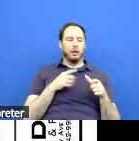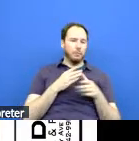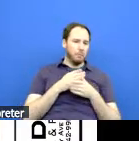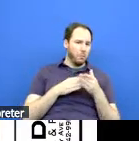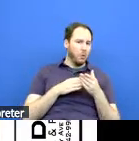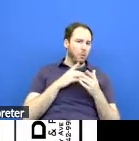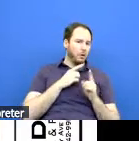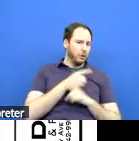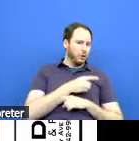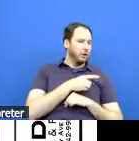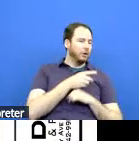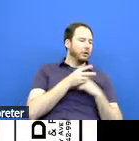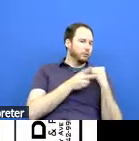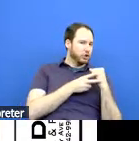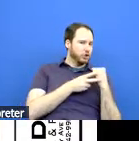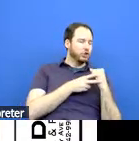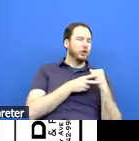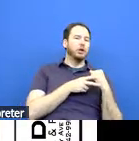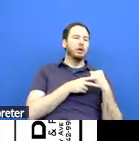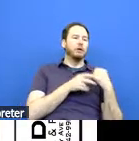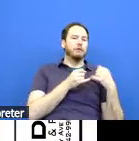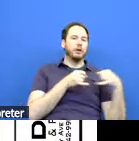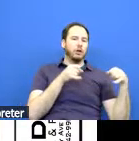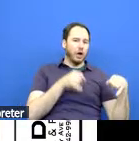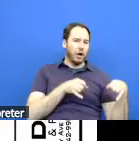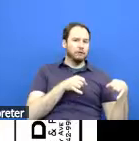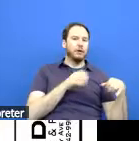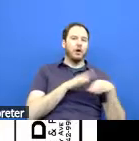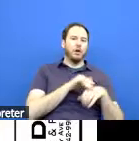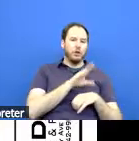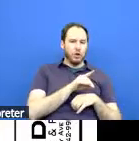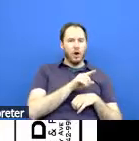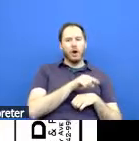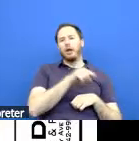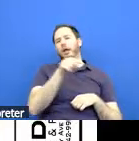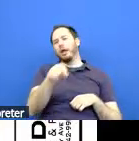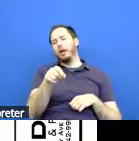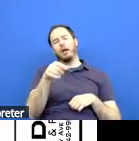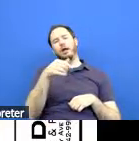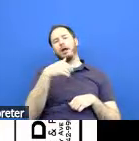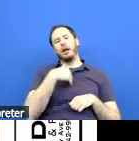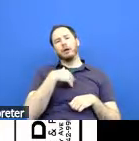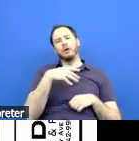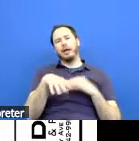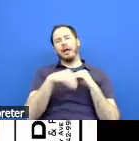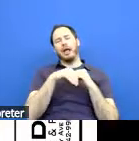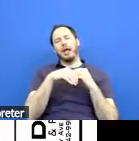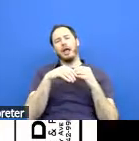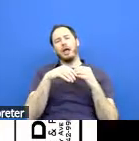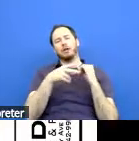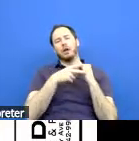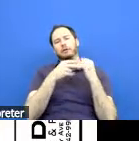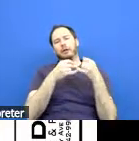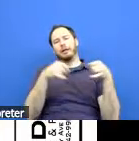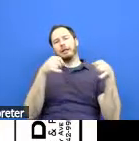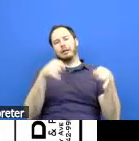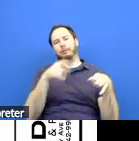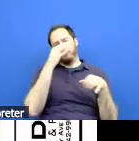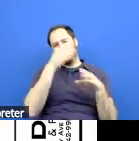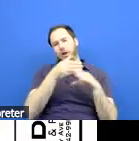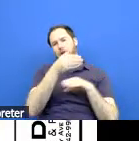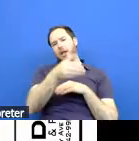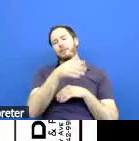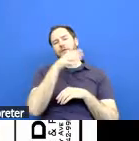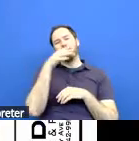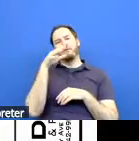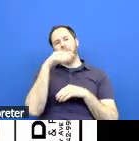be preserved, conservation easement over the yards. And there was a portion that was, they were putting a conservation easement on the neighboring farm. They